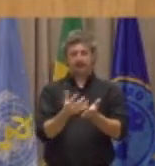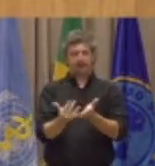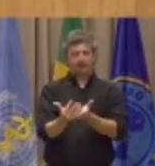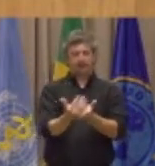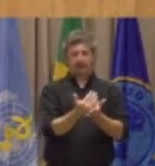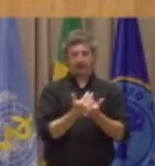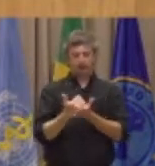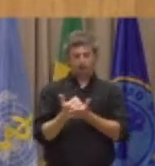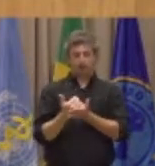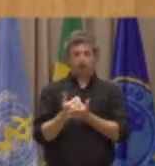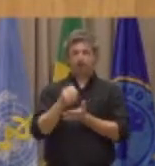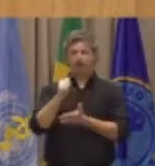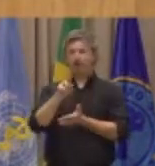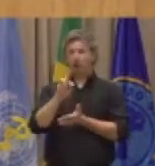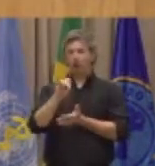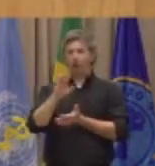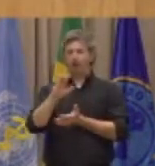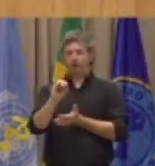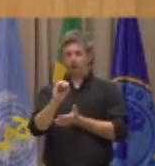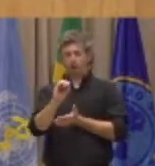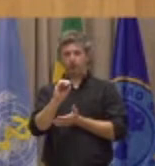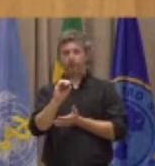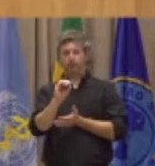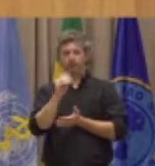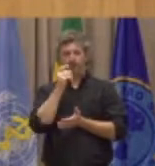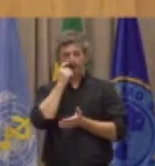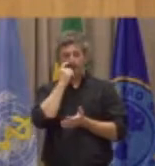semi-automated extraction of clinical test data